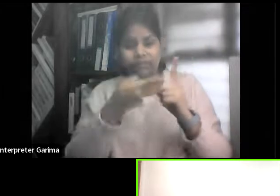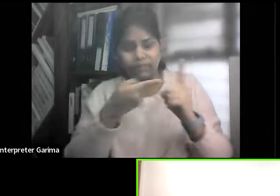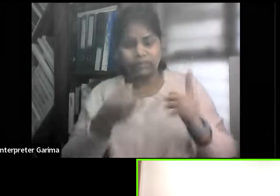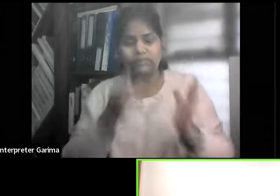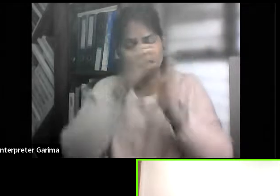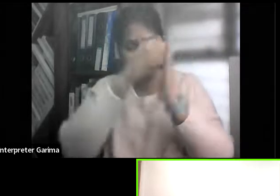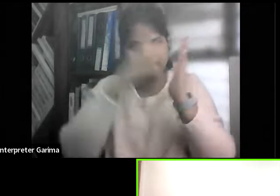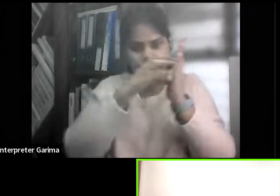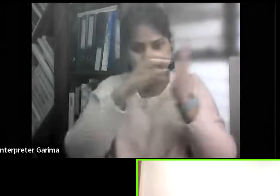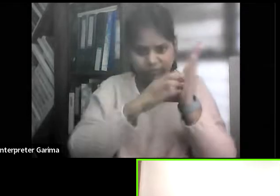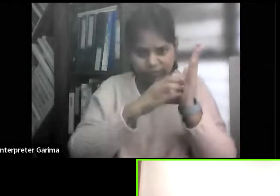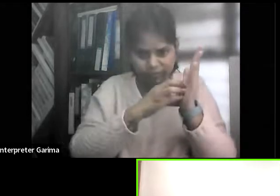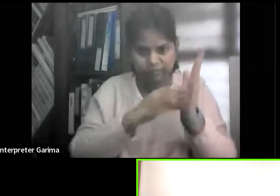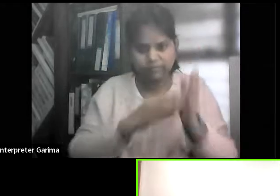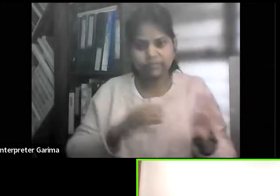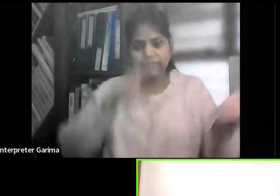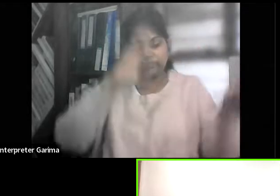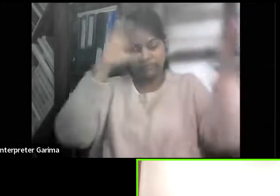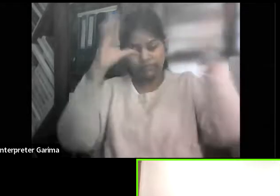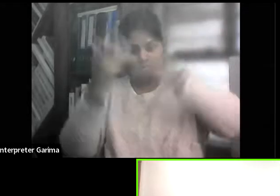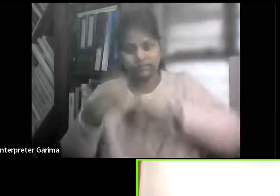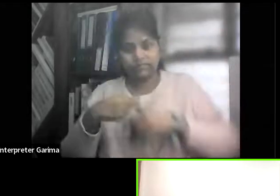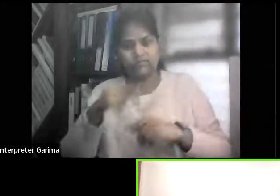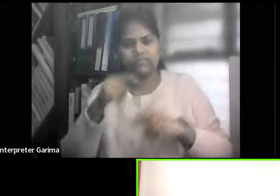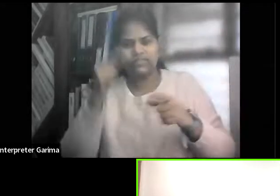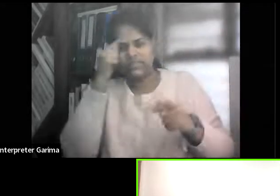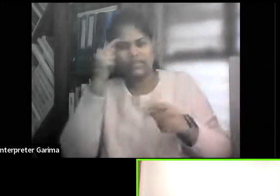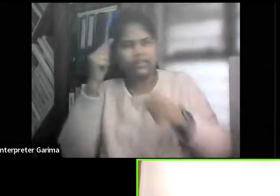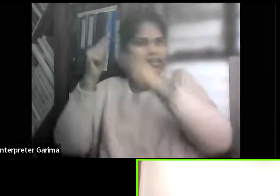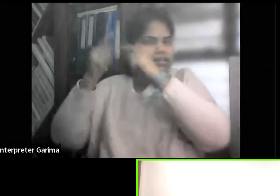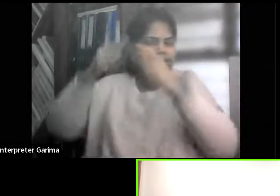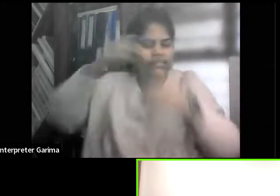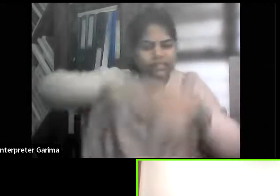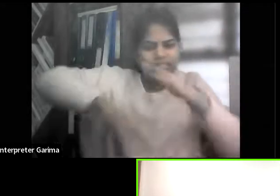Strategic Abilities, Negotiating the Disabled Body in Dance,